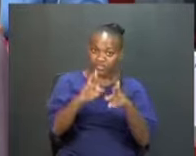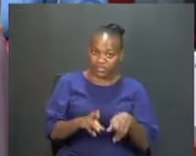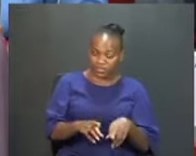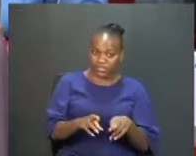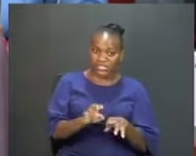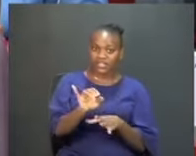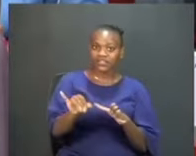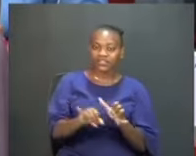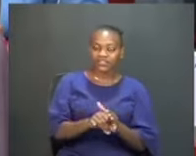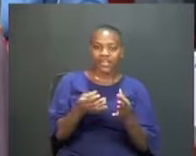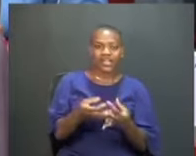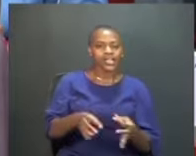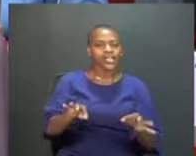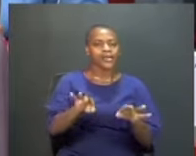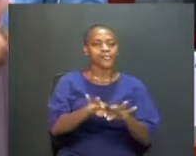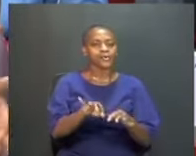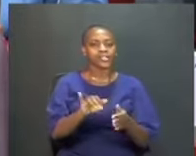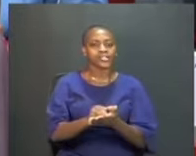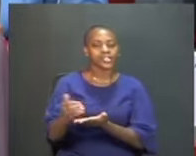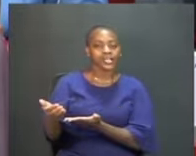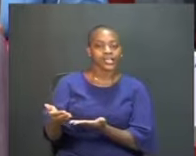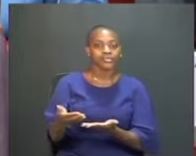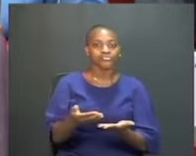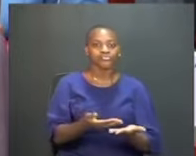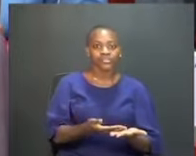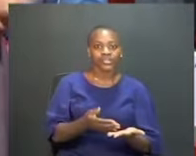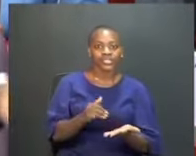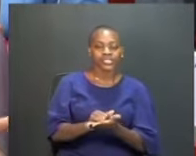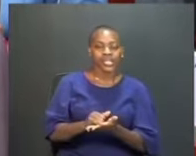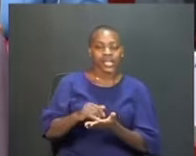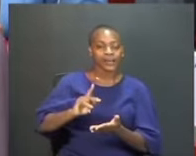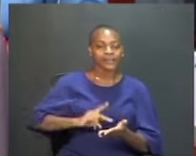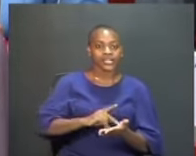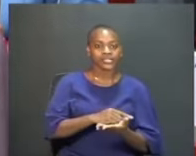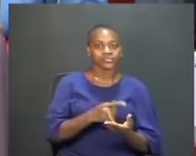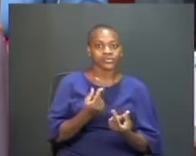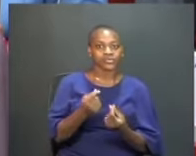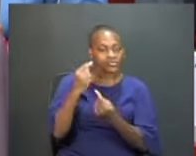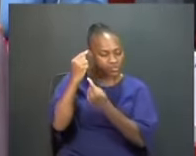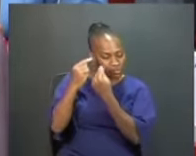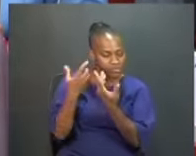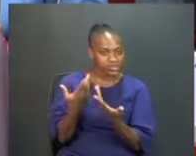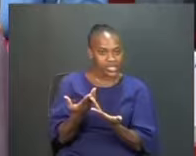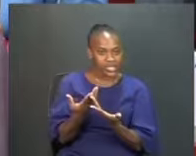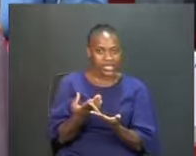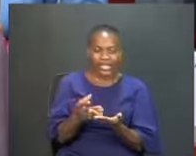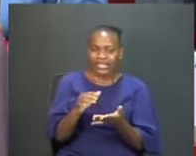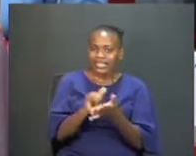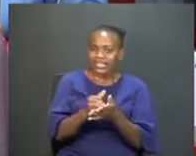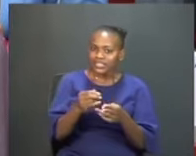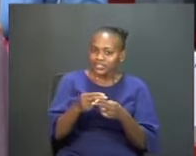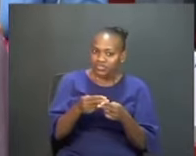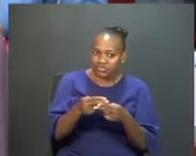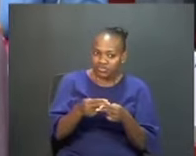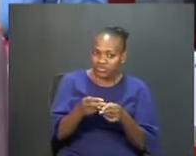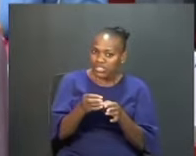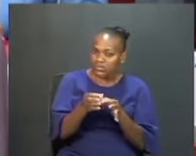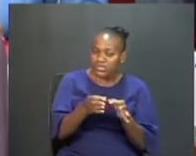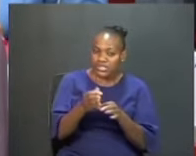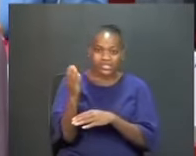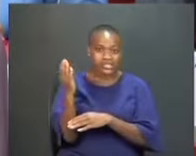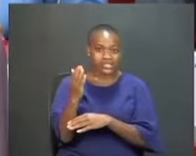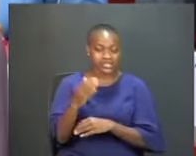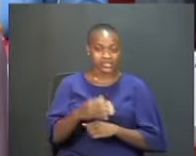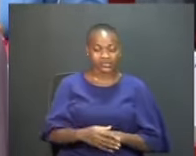has become necessary to bring it back for Parliament to reconsider it. That is a short explanatory memorandum. But, Mr. Speaker, it